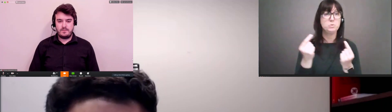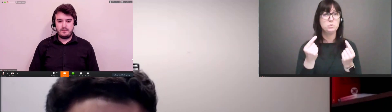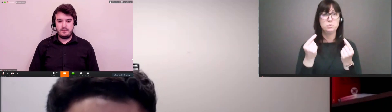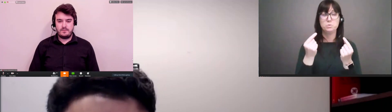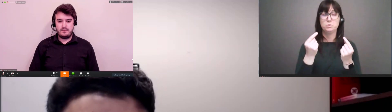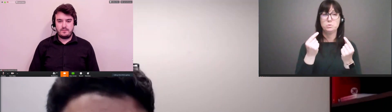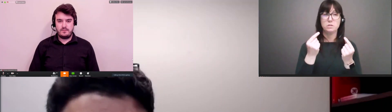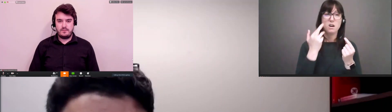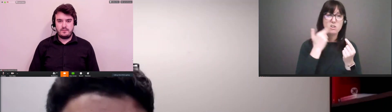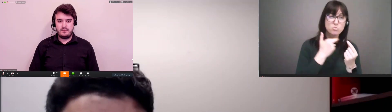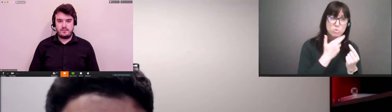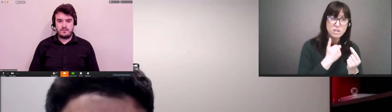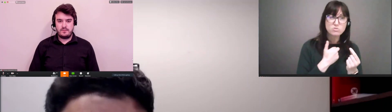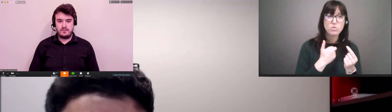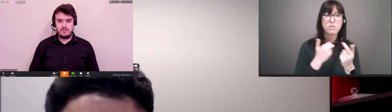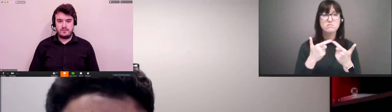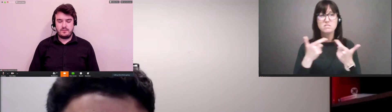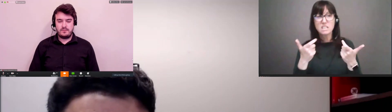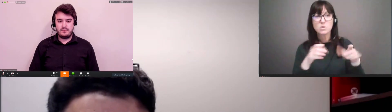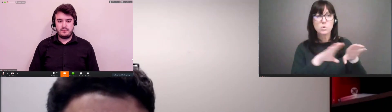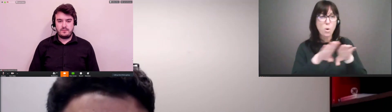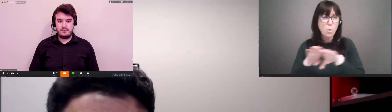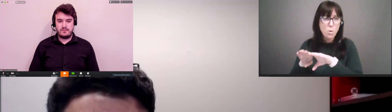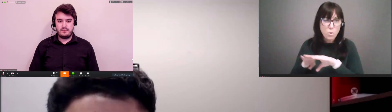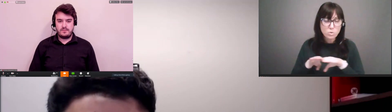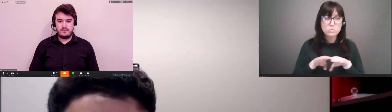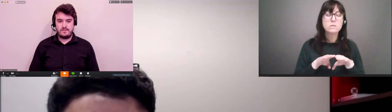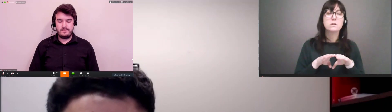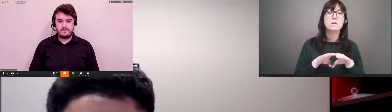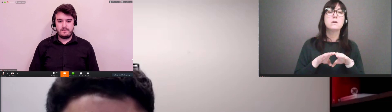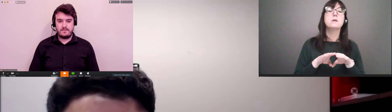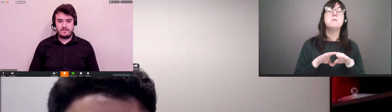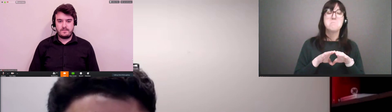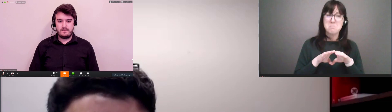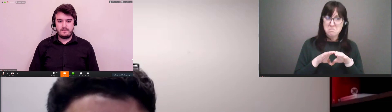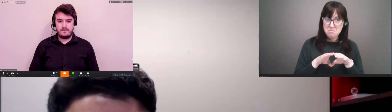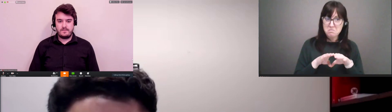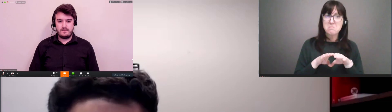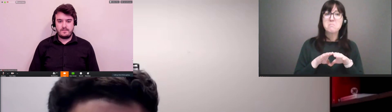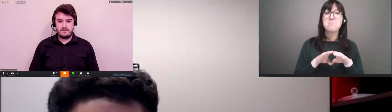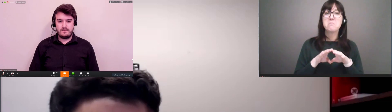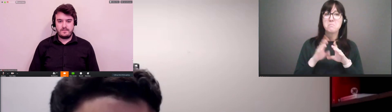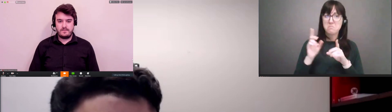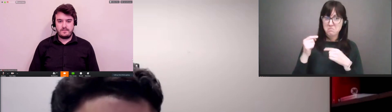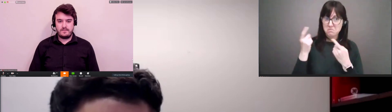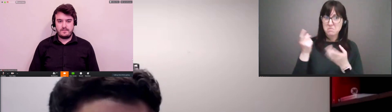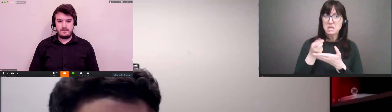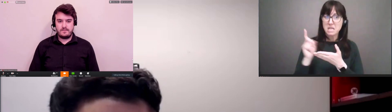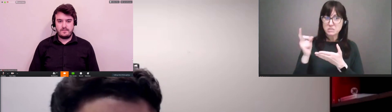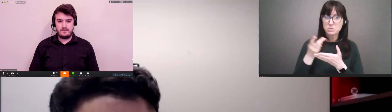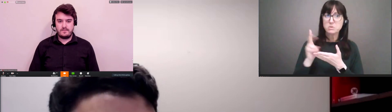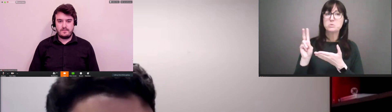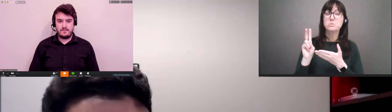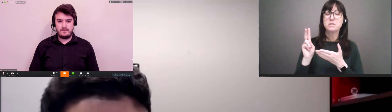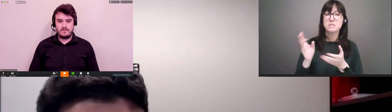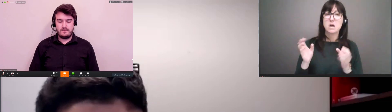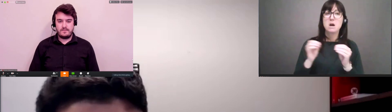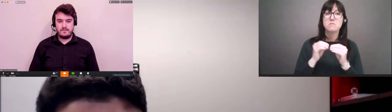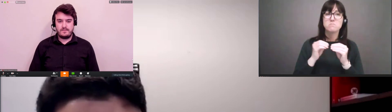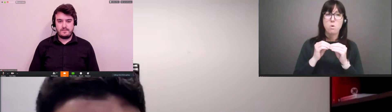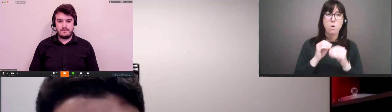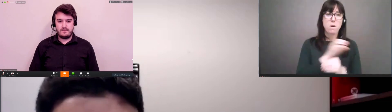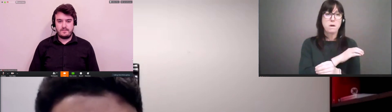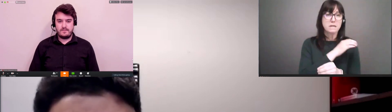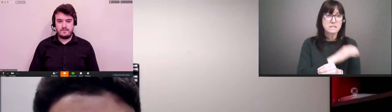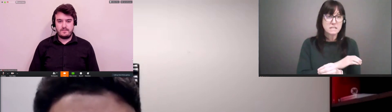open, with the expansion that has occurred in recent weeks with the assessment center and the clinical care